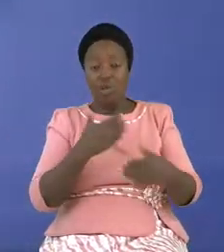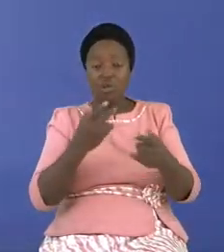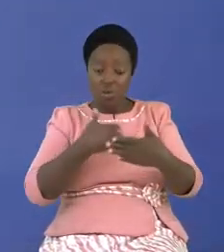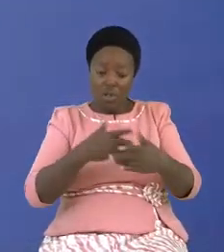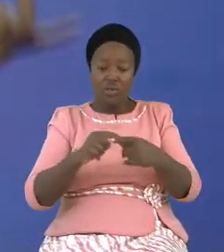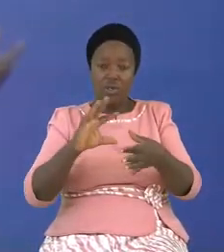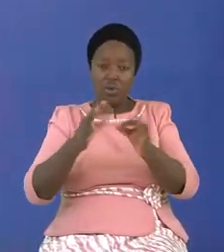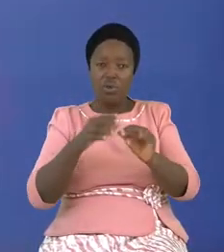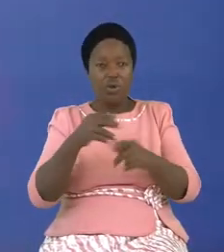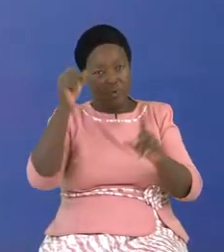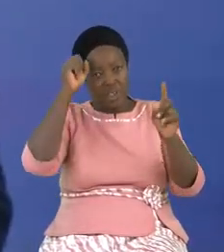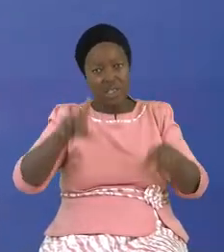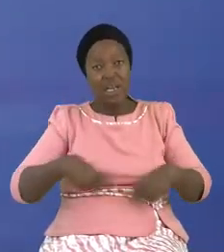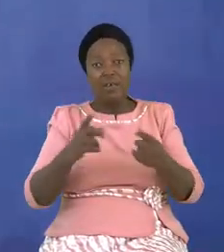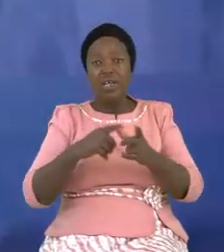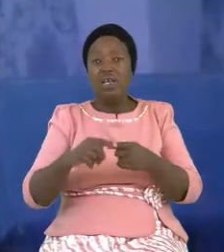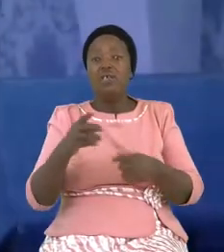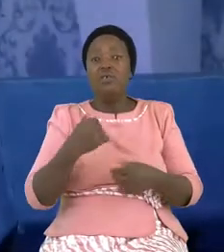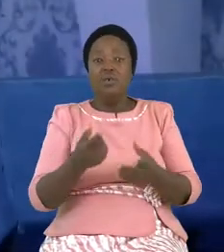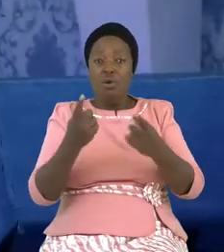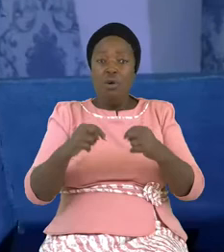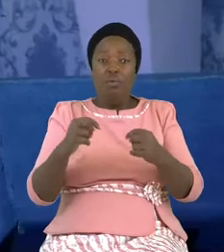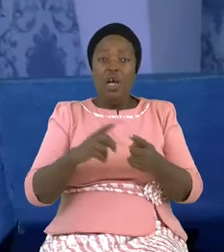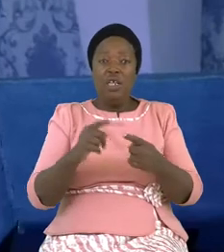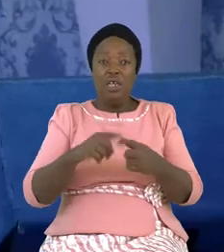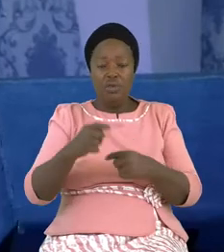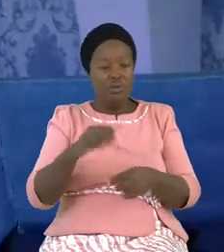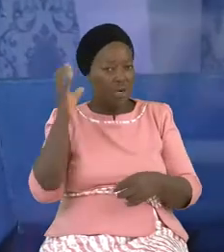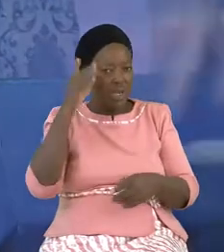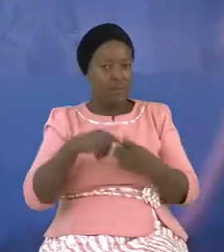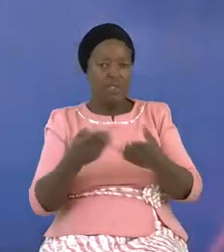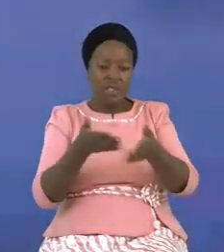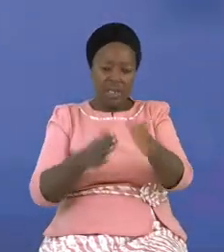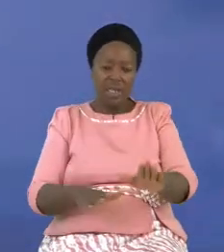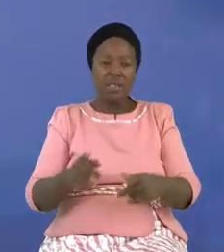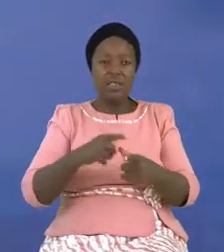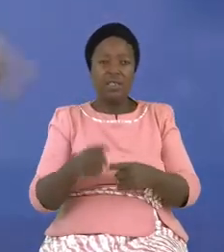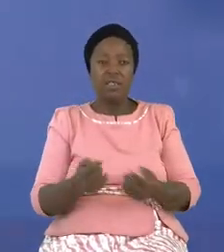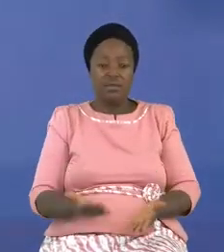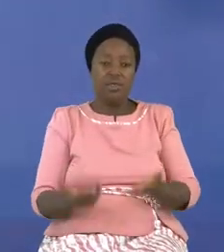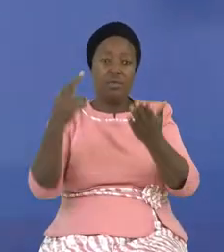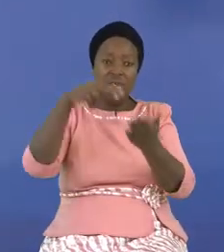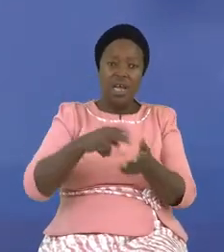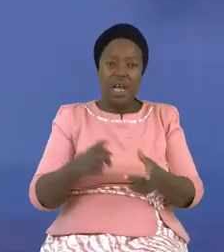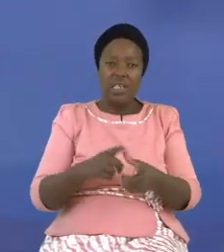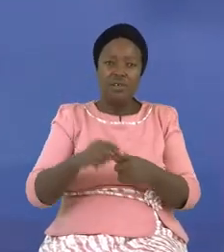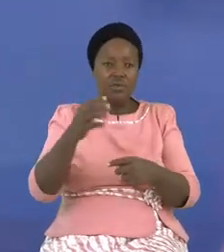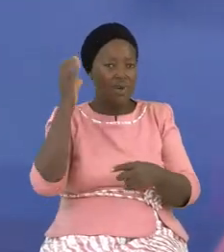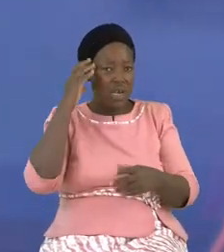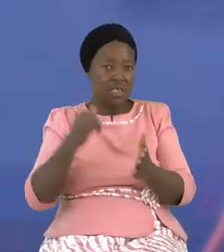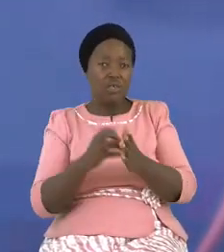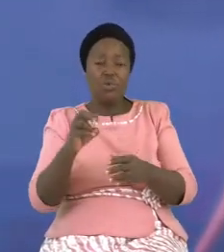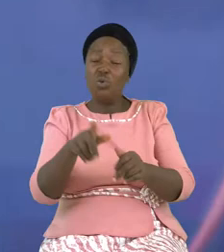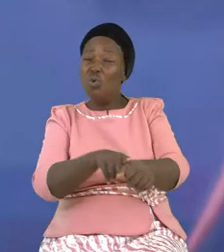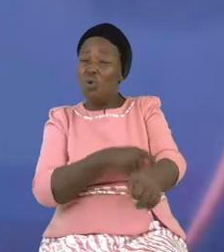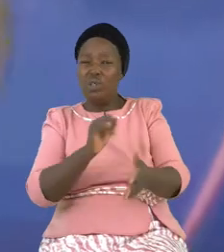heard about his birth, about his death, about his resurrection. And you have heard it so long that you say,